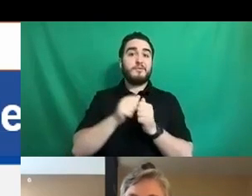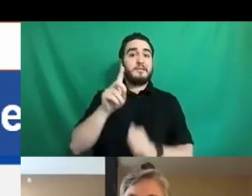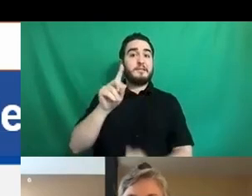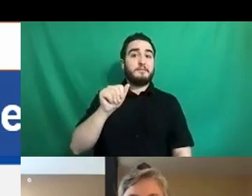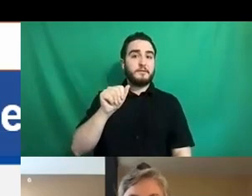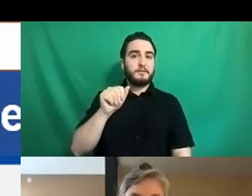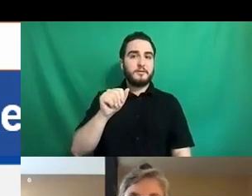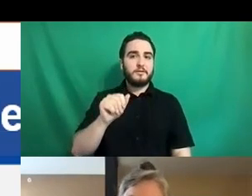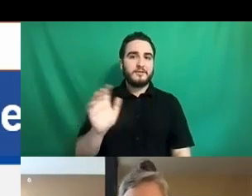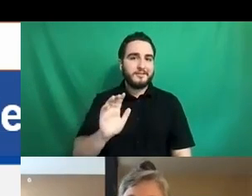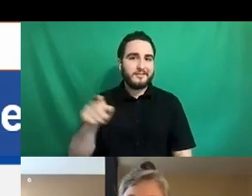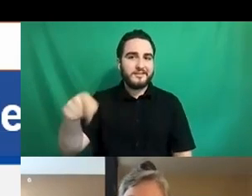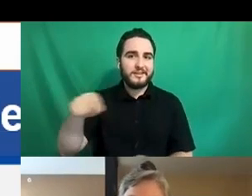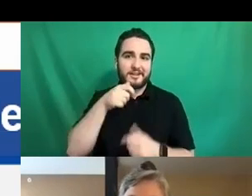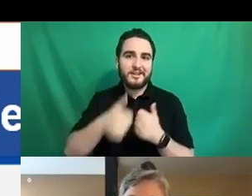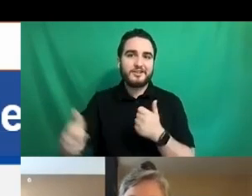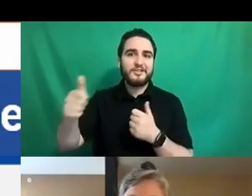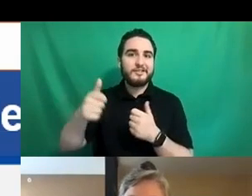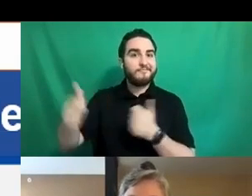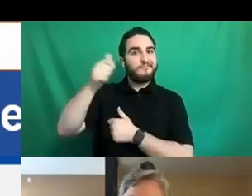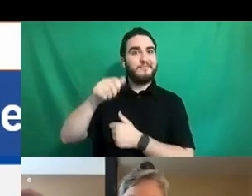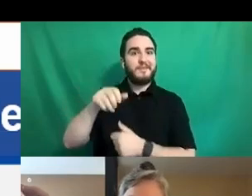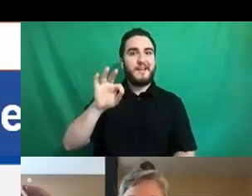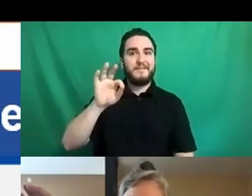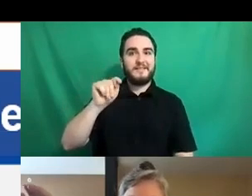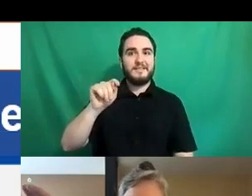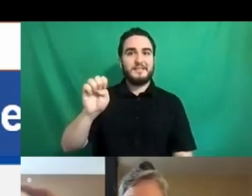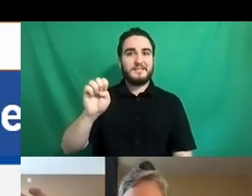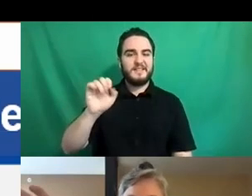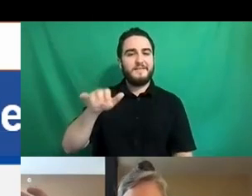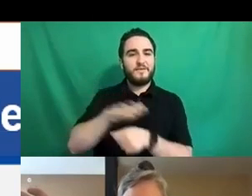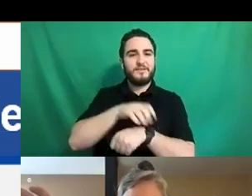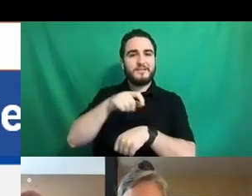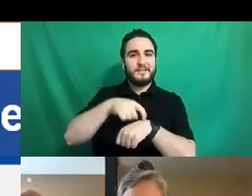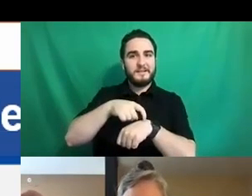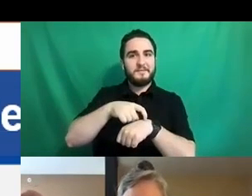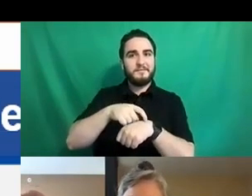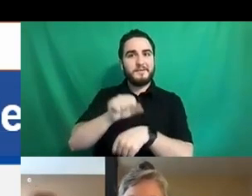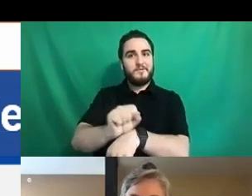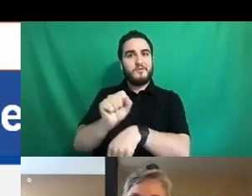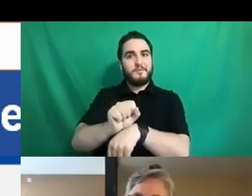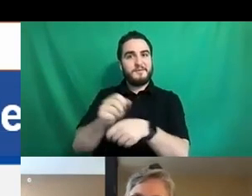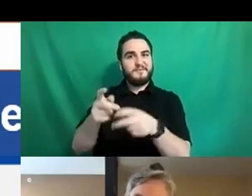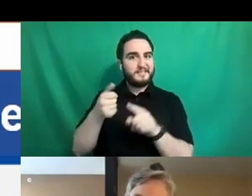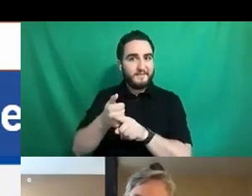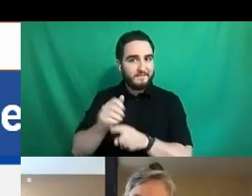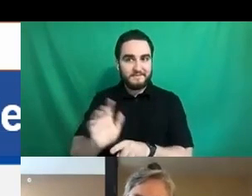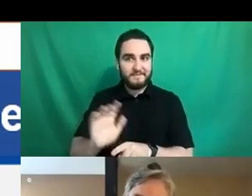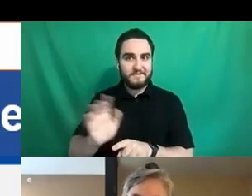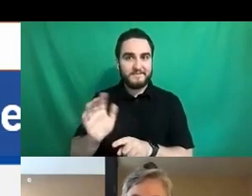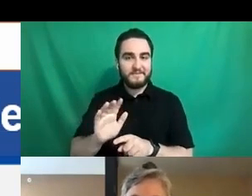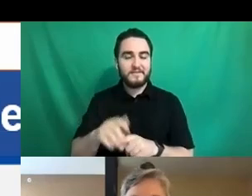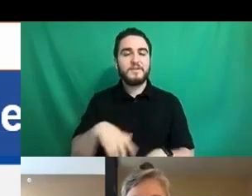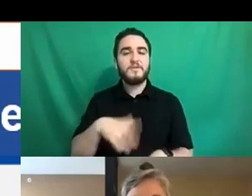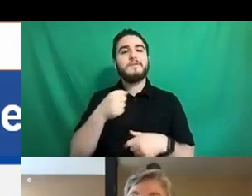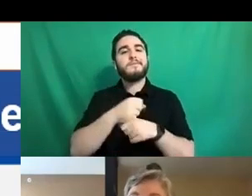They're not in charge of that FTE, that full-time employment, you know, the position itself. You want to make sure that you're